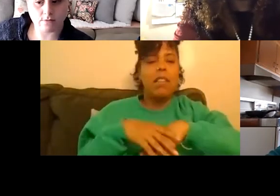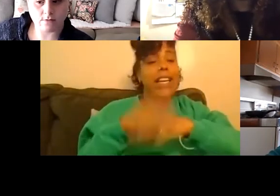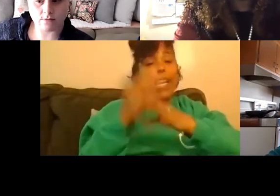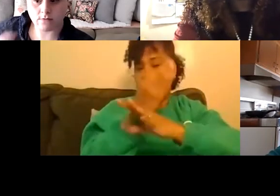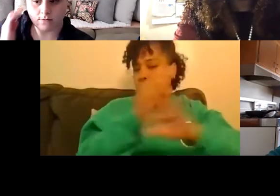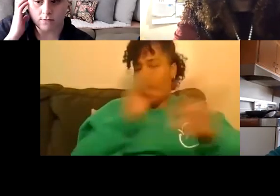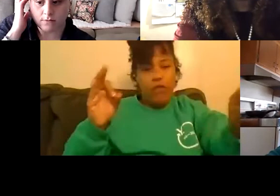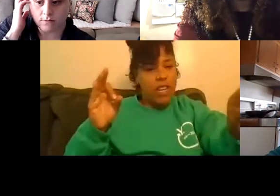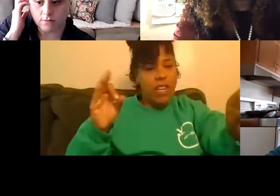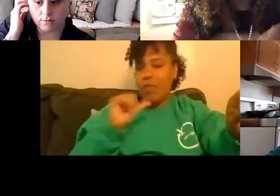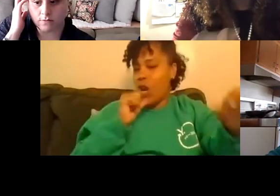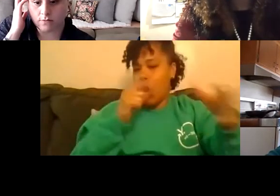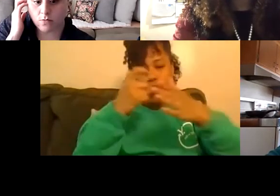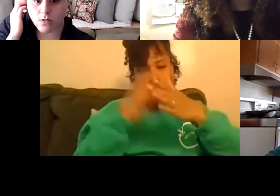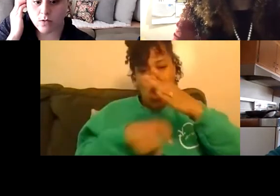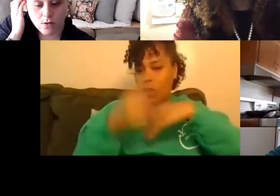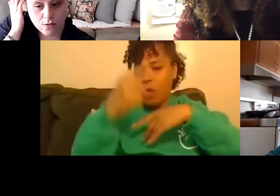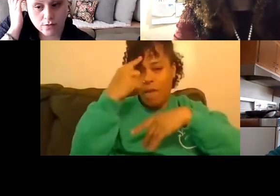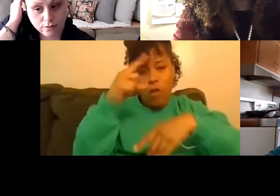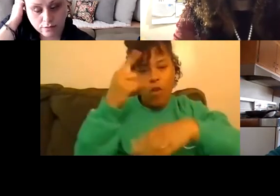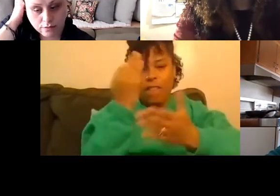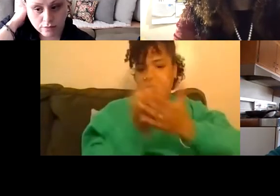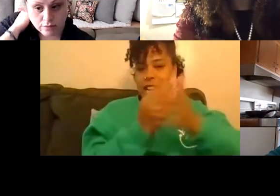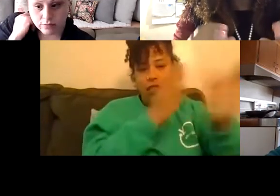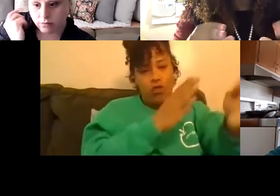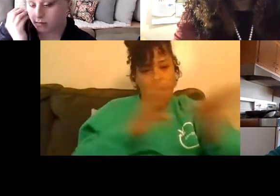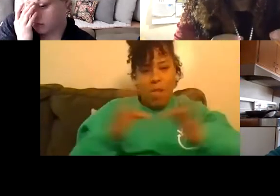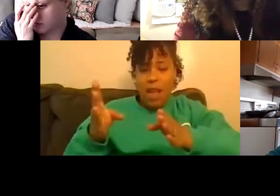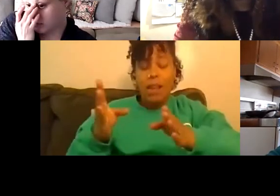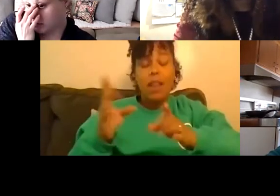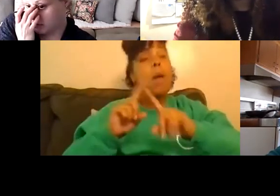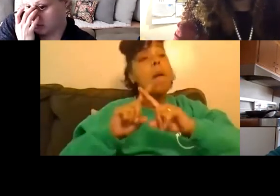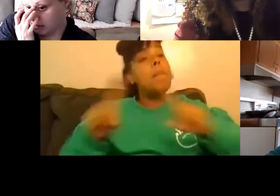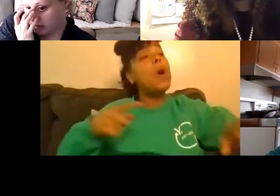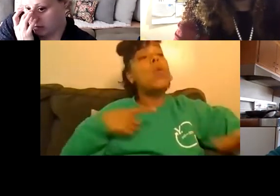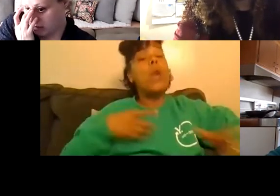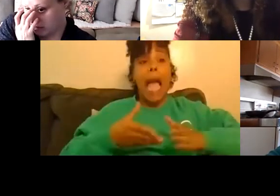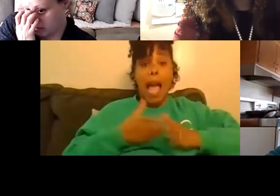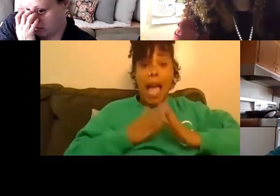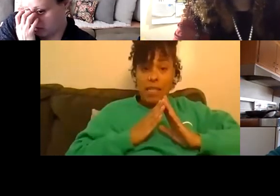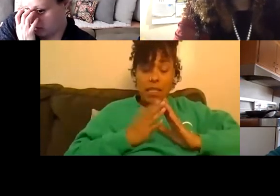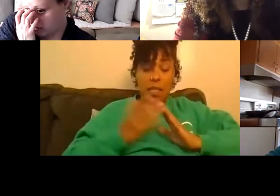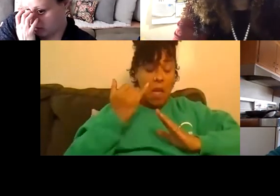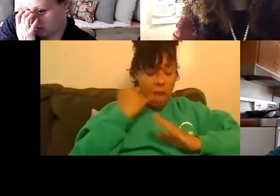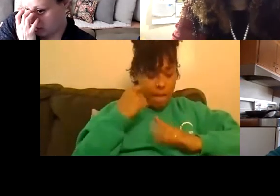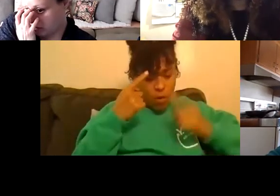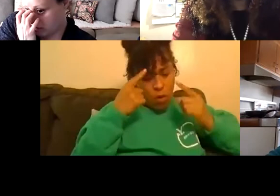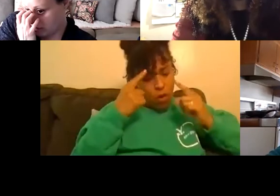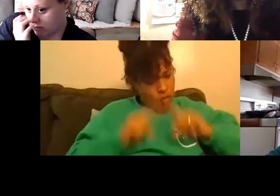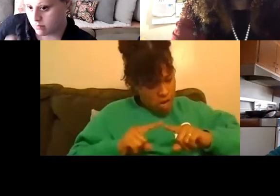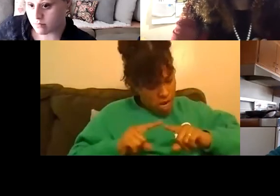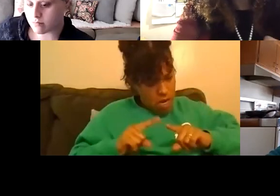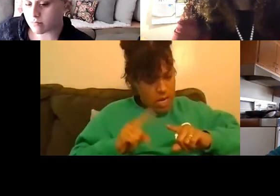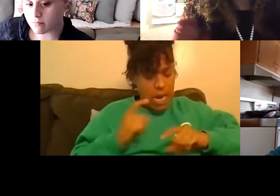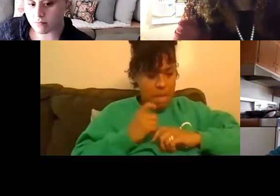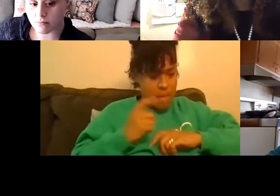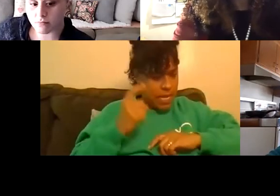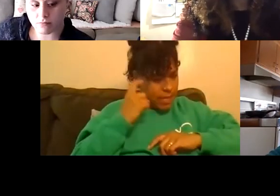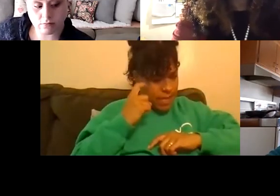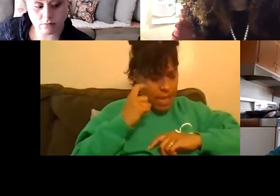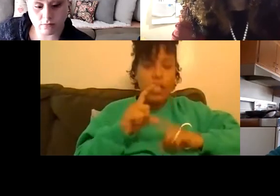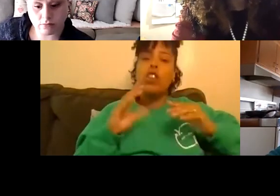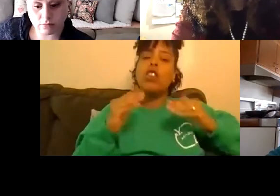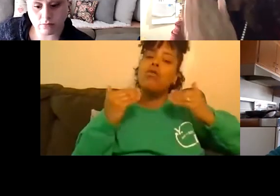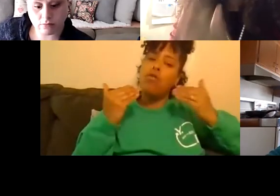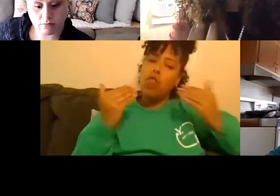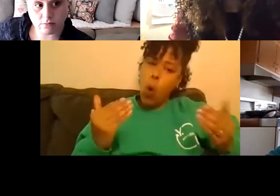this financial plan. We just ask that if it makes sense to you, that you implement it. If you implement